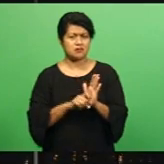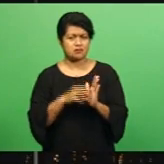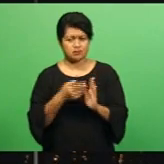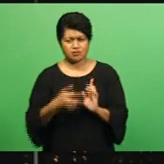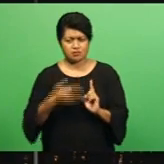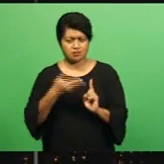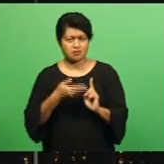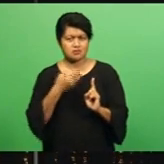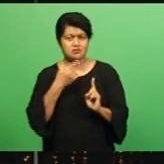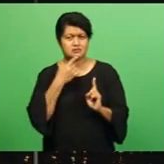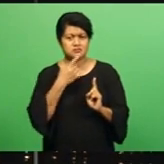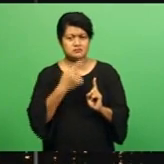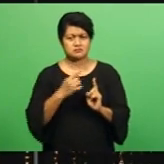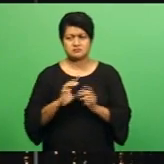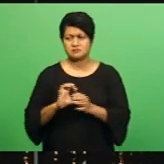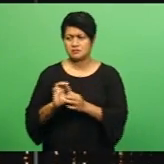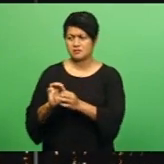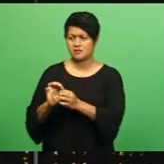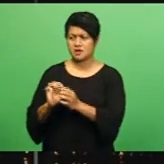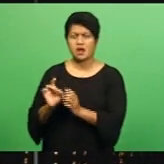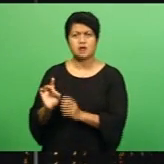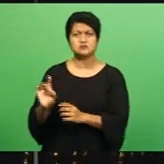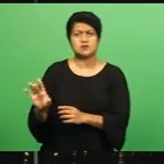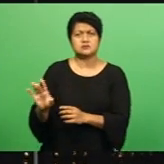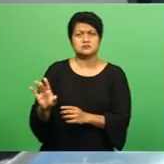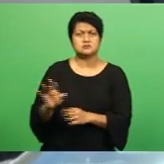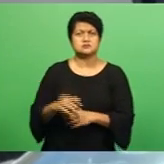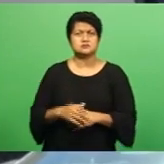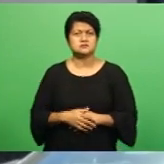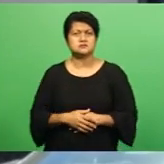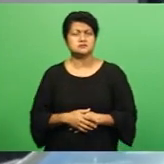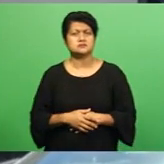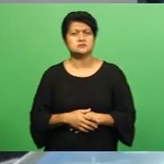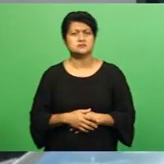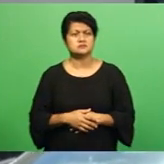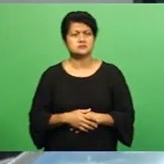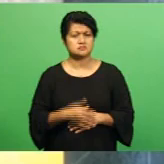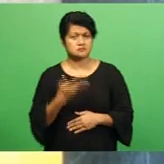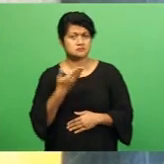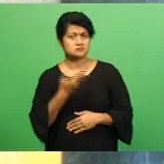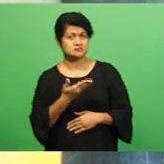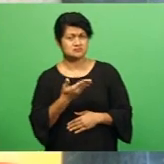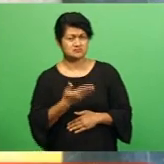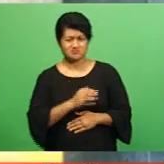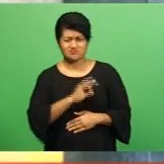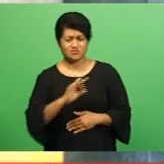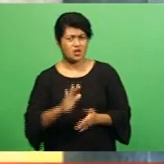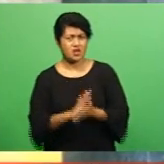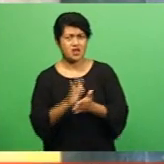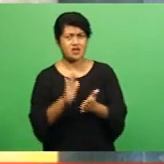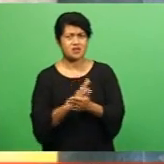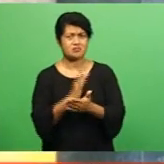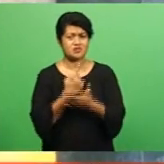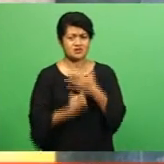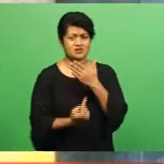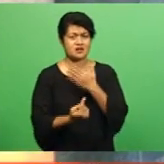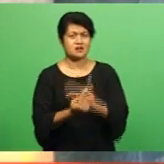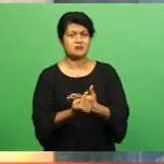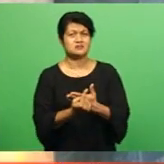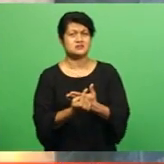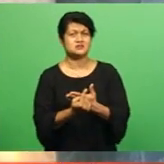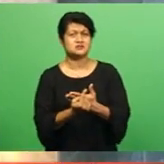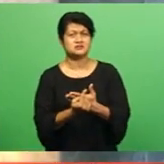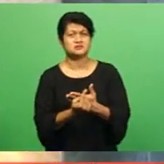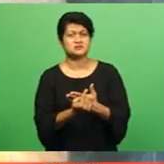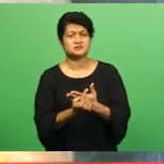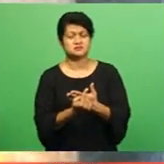out of the meeting at the Southern Cross Hotel in Suva. I am very much disappointed. The SODELPA MP says in the past anyone who was banned